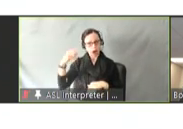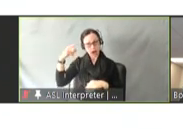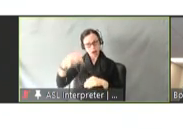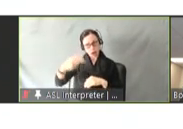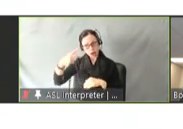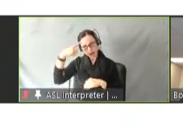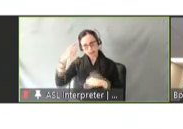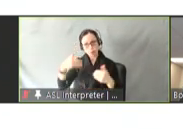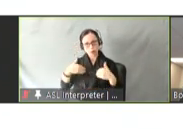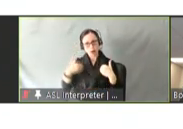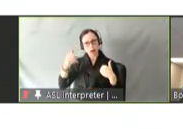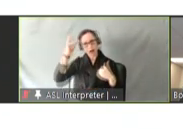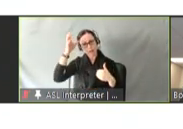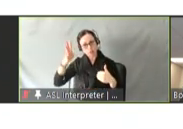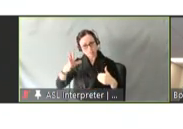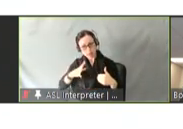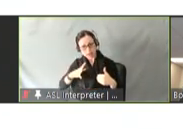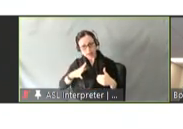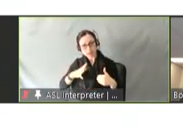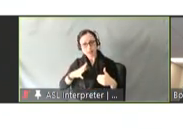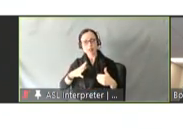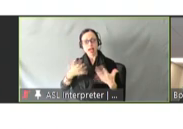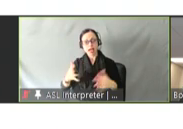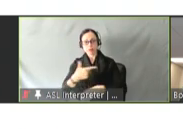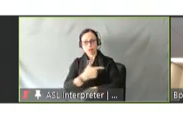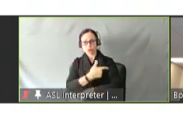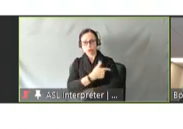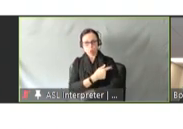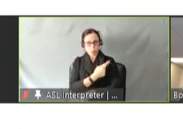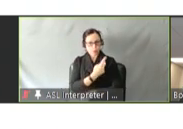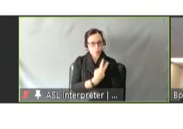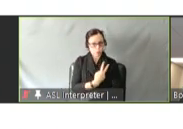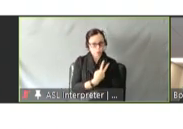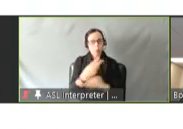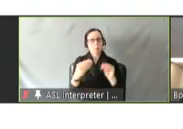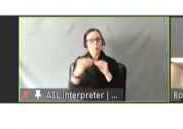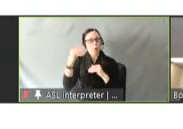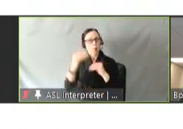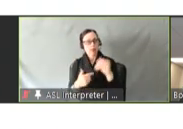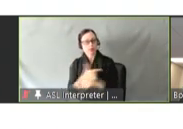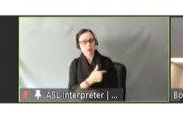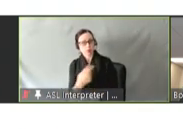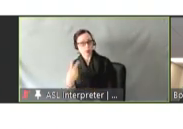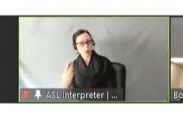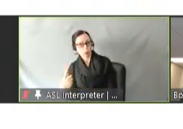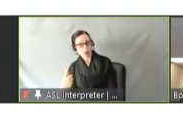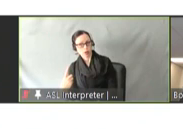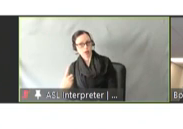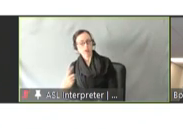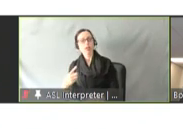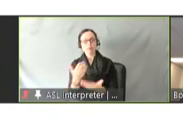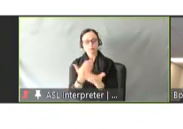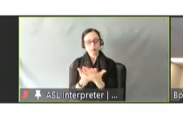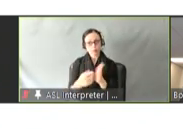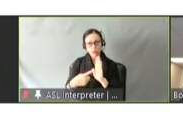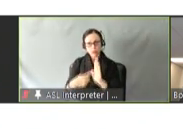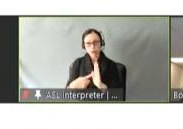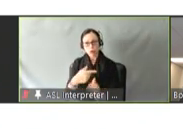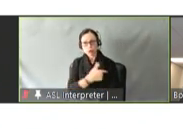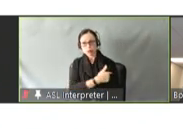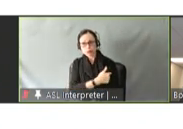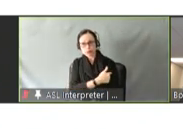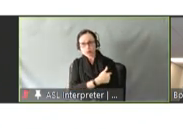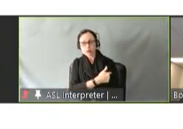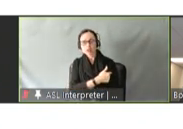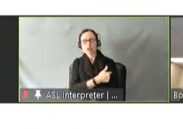adult males following dose two more than dose one. The data continue to show that post-COVID-19 vaccination myocarditis